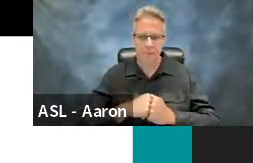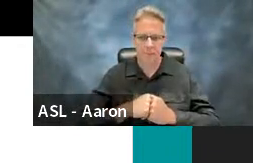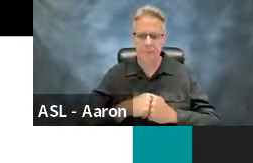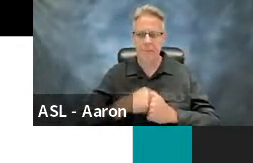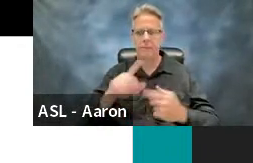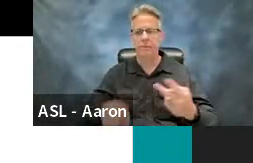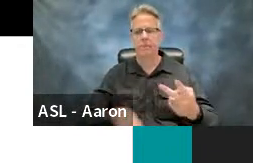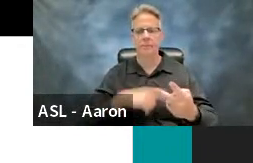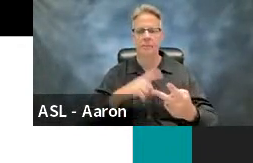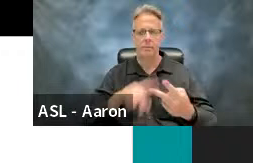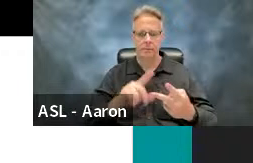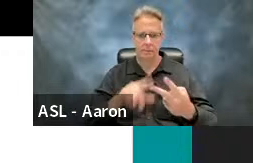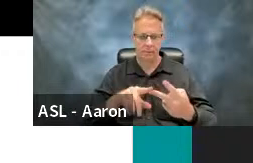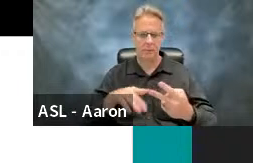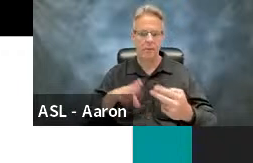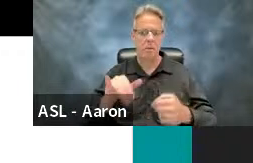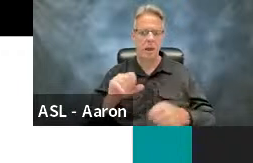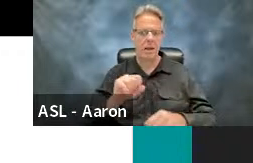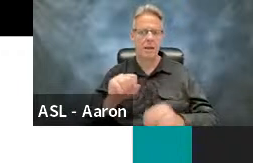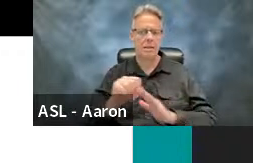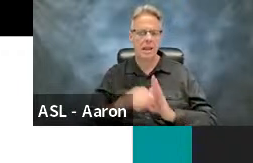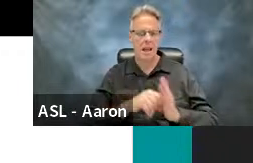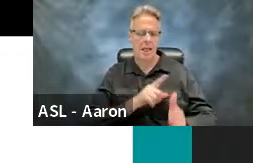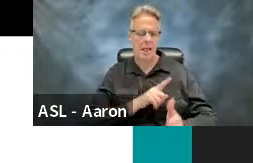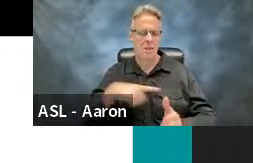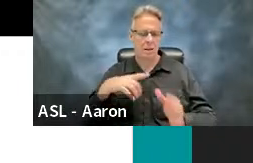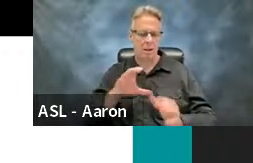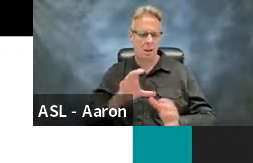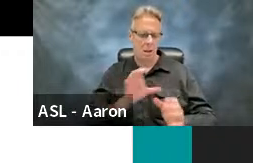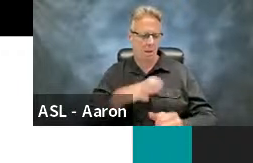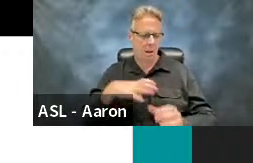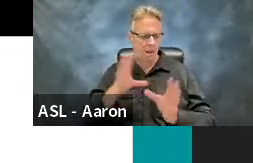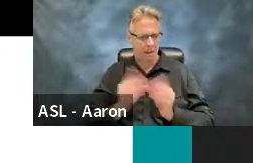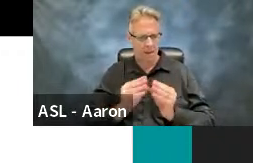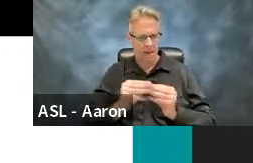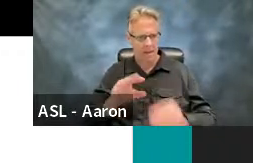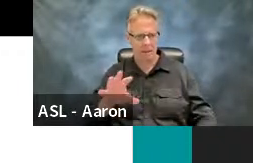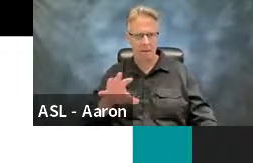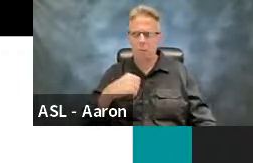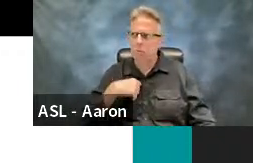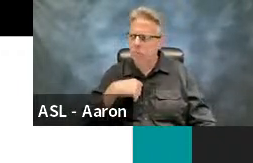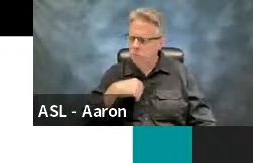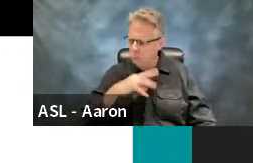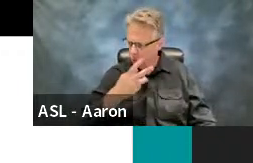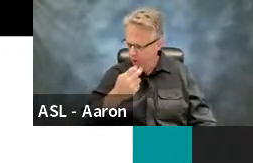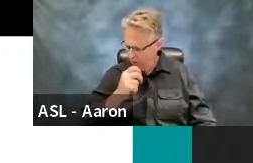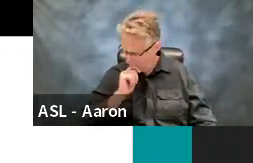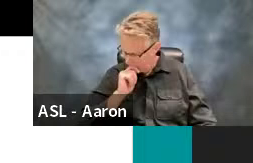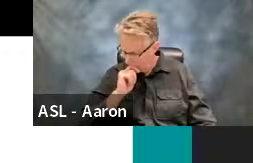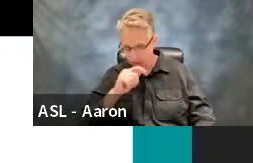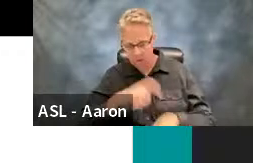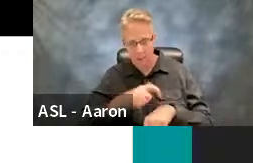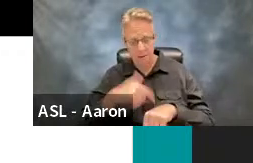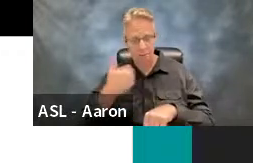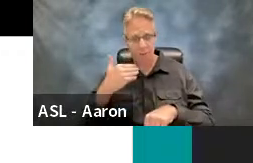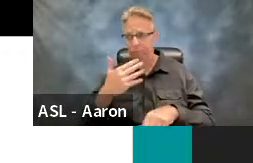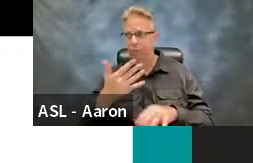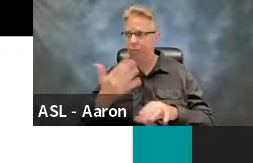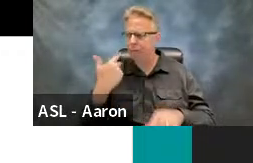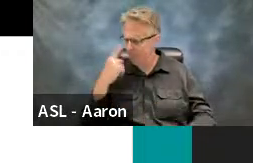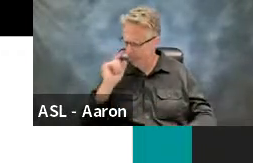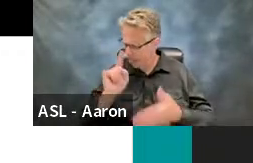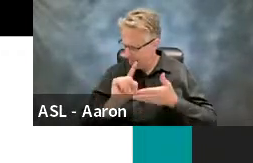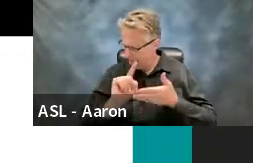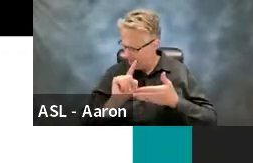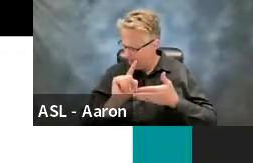we had a bi-state legislative committee meeting. Yeah, time is flying. I think it was last